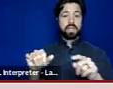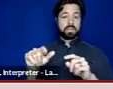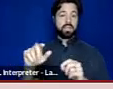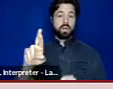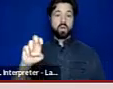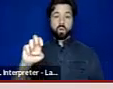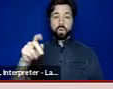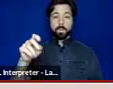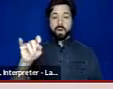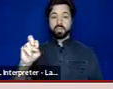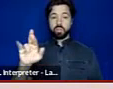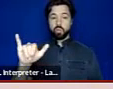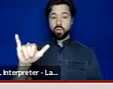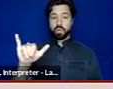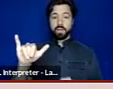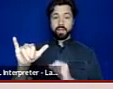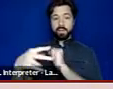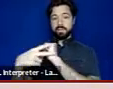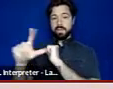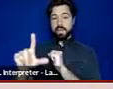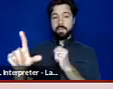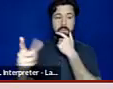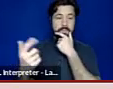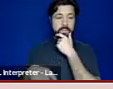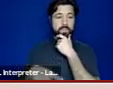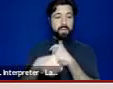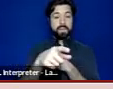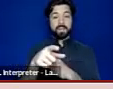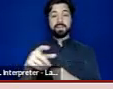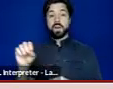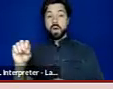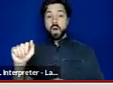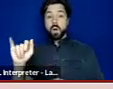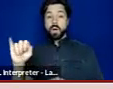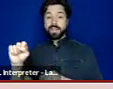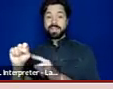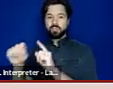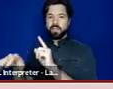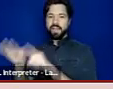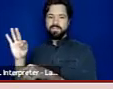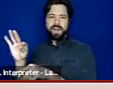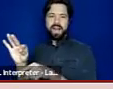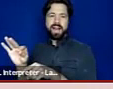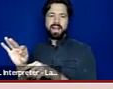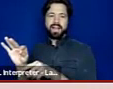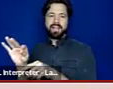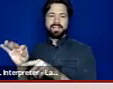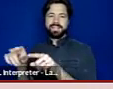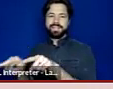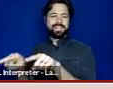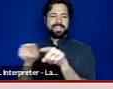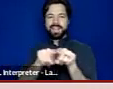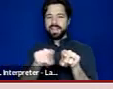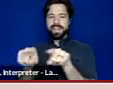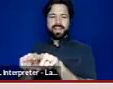repository. Oasis covers the things that are in Merlot, but I kind of like Merlot's access a little better. So